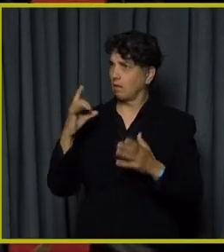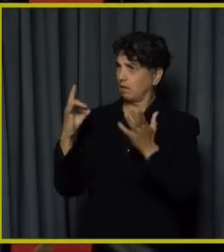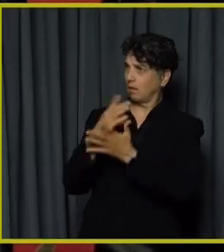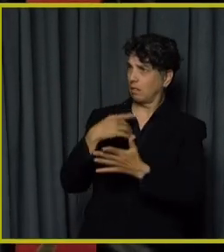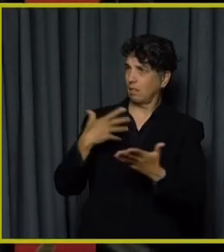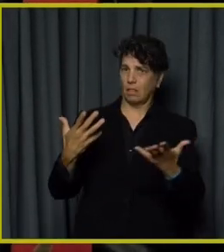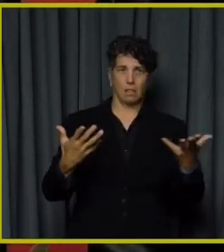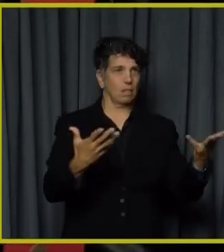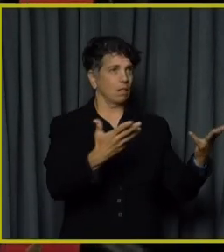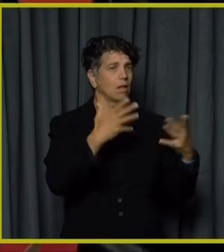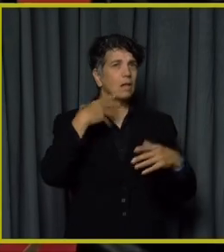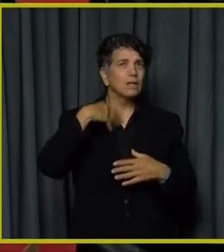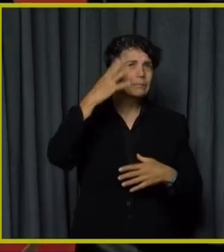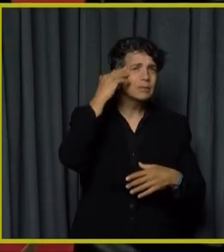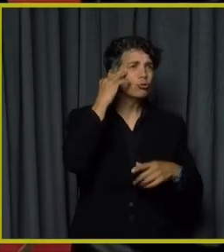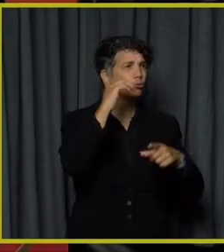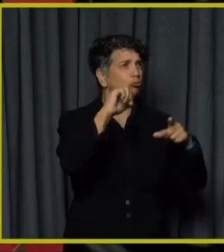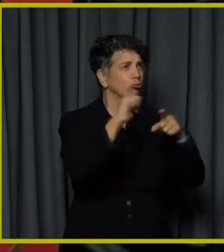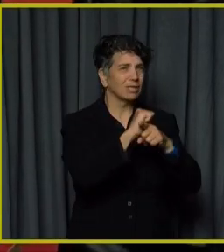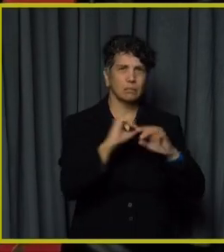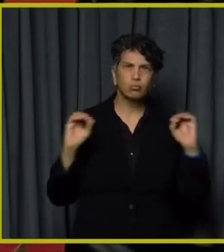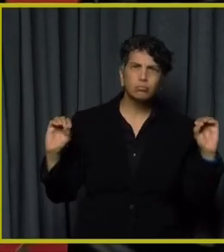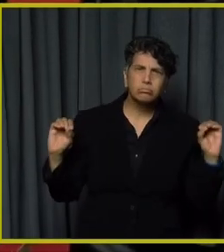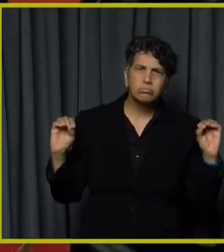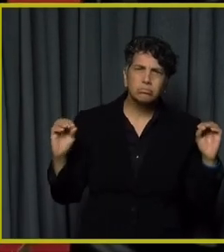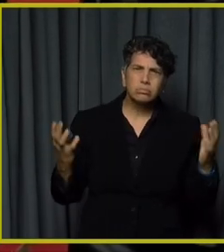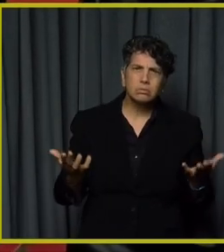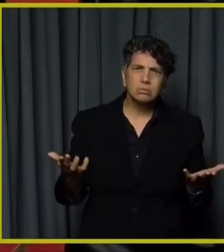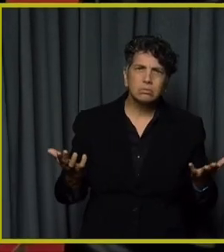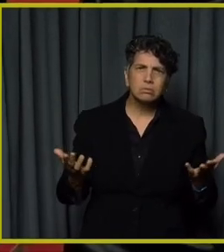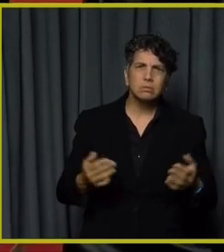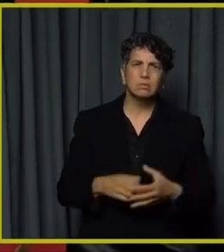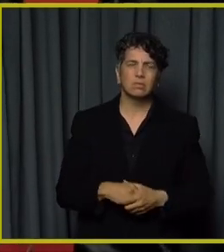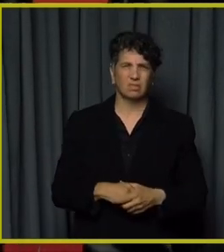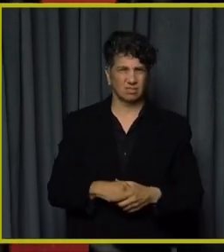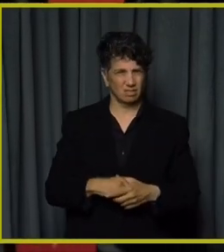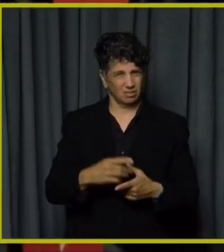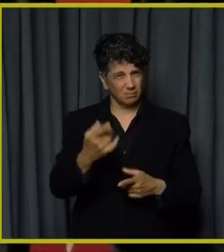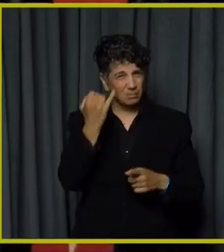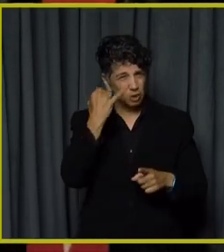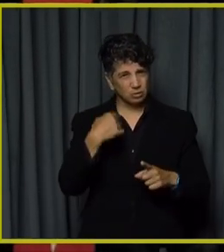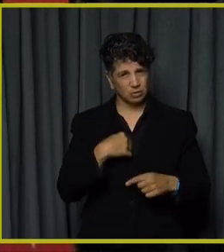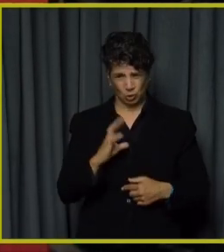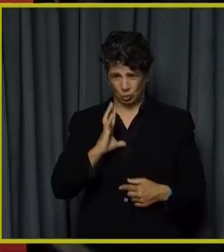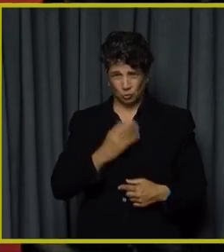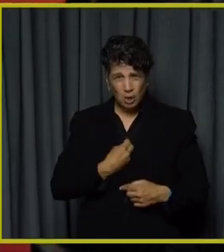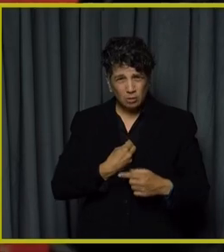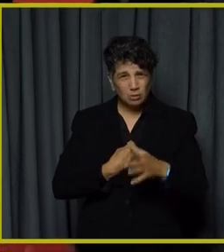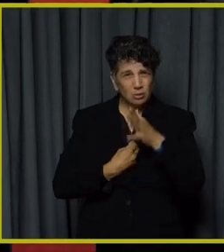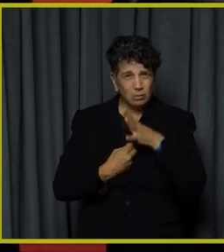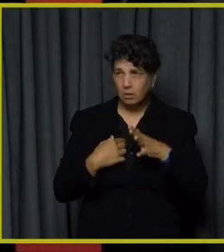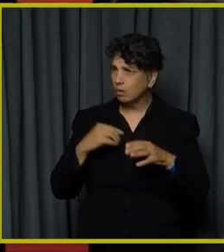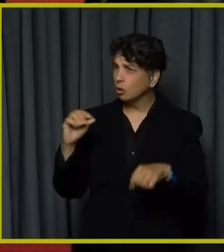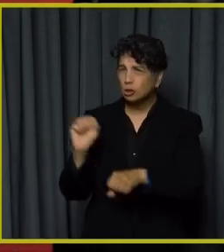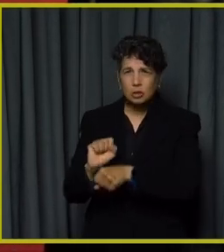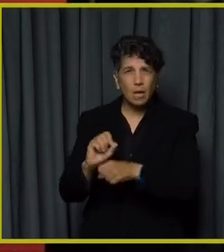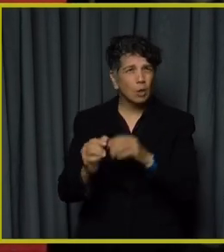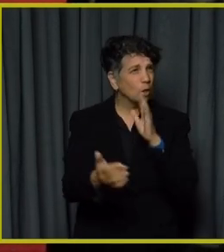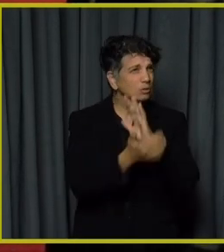and there was no consideration of what can happen to a transgender woman with no job and no skills.